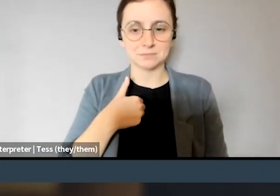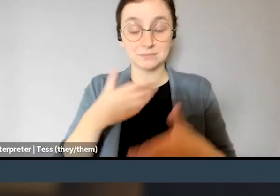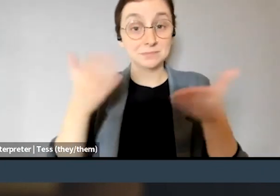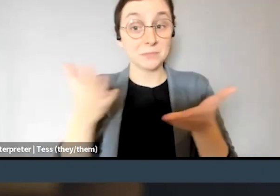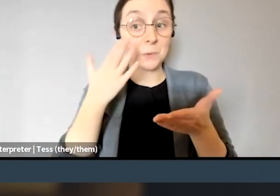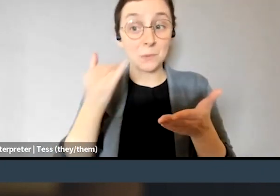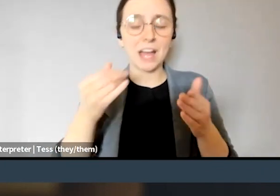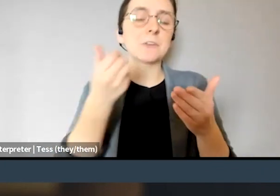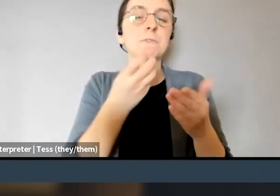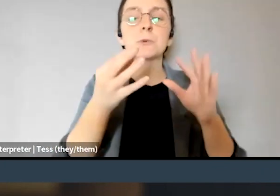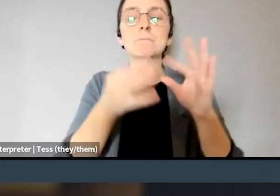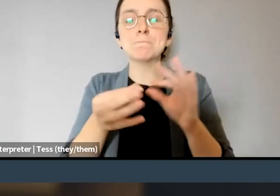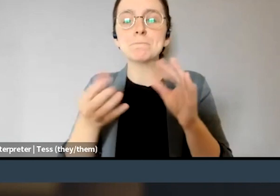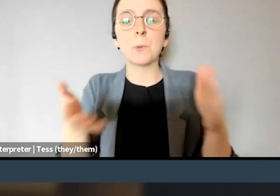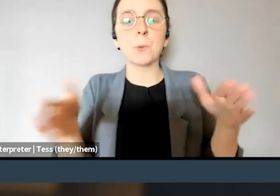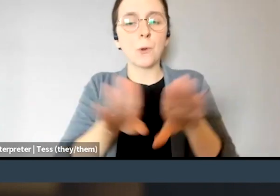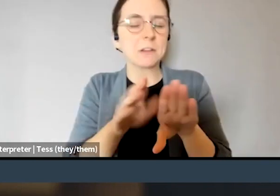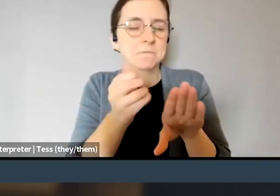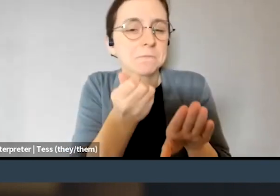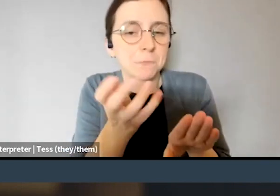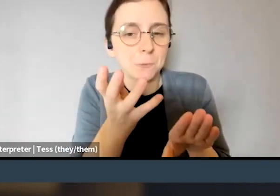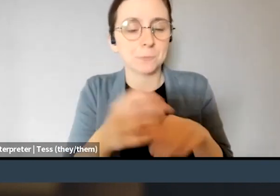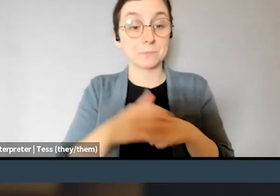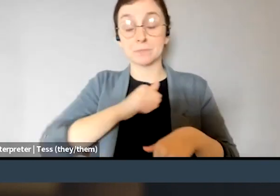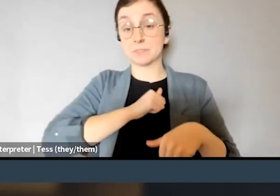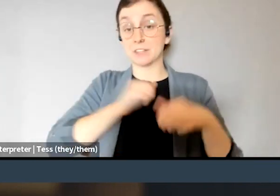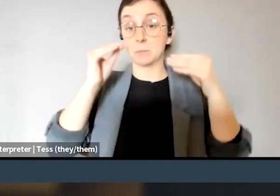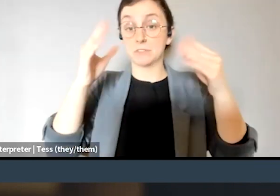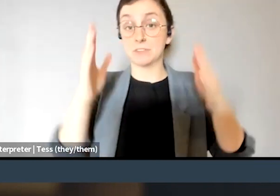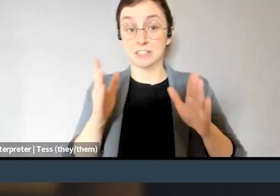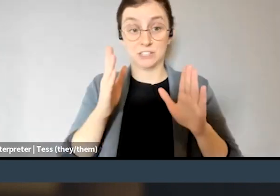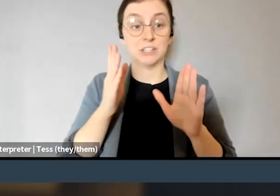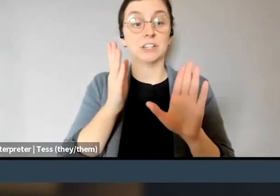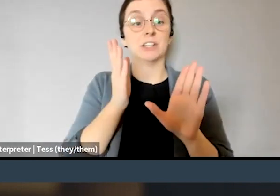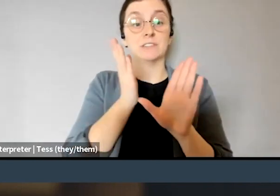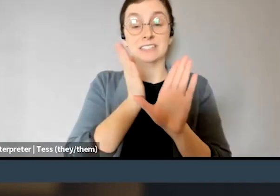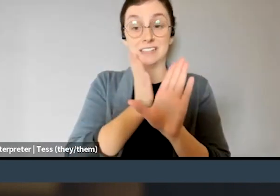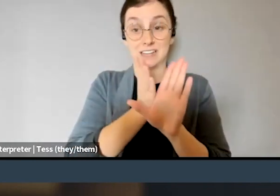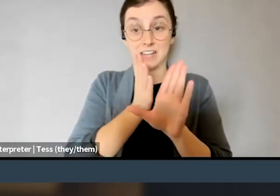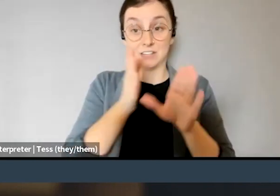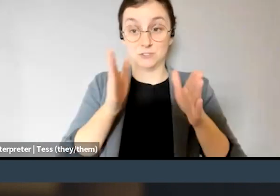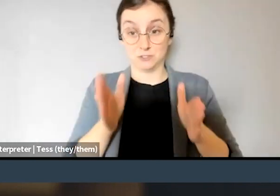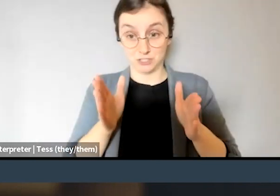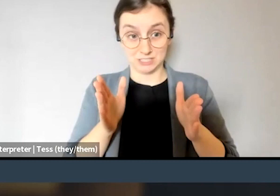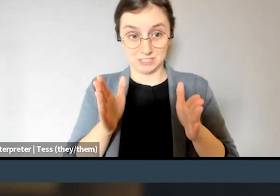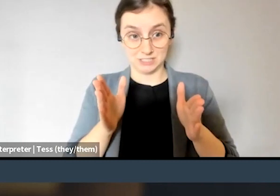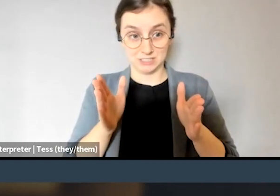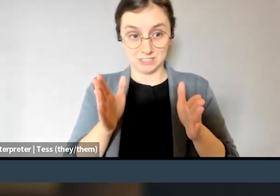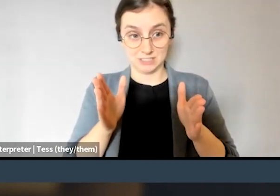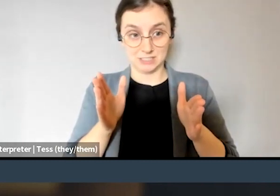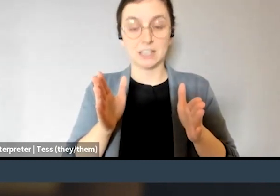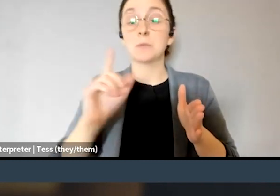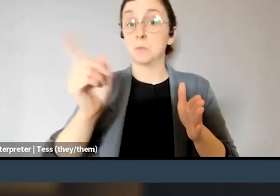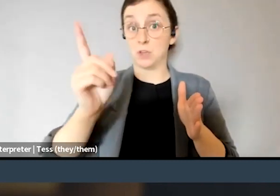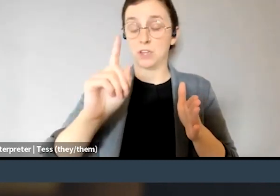closing remarks, very few. I'm a professor of psychiatry in the School of Medicine at University of Maryland at